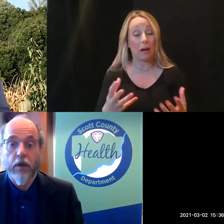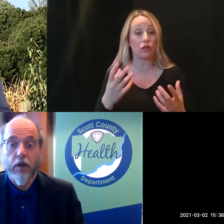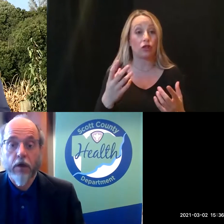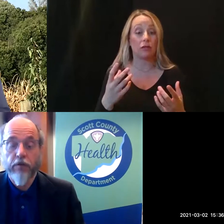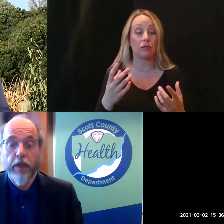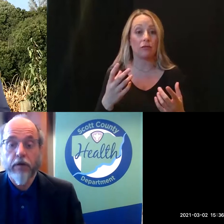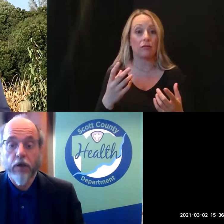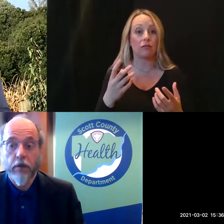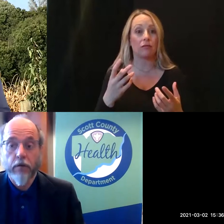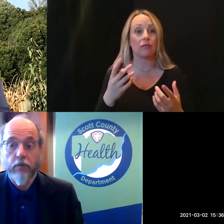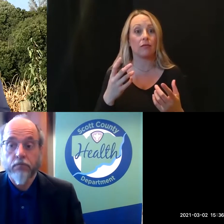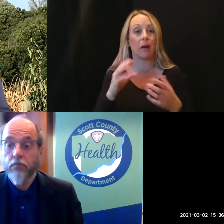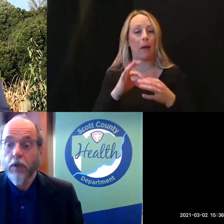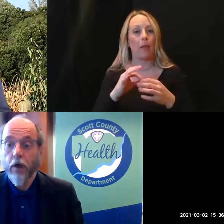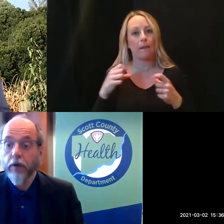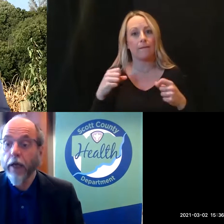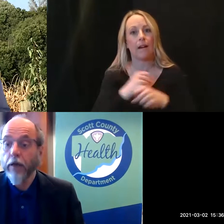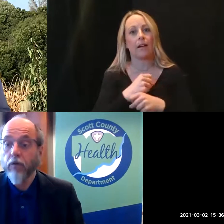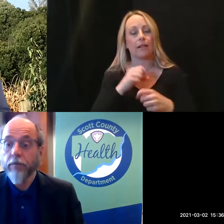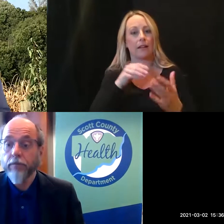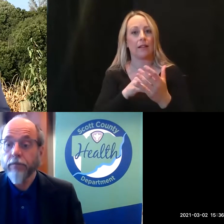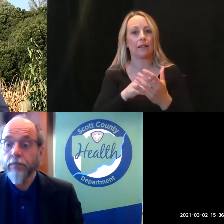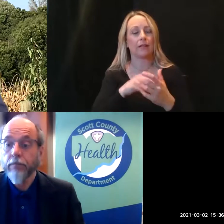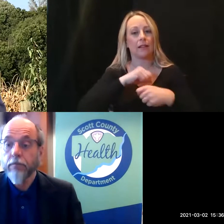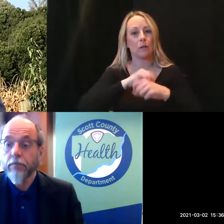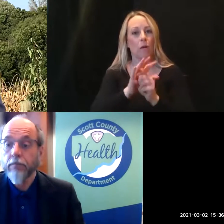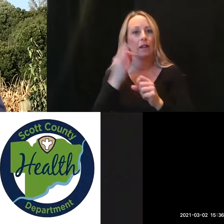against COVID-19 illness. Dr. Katz.